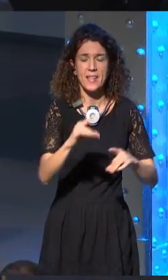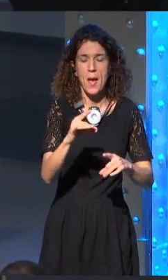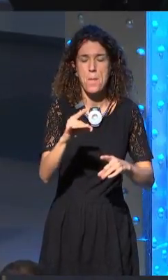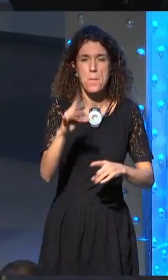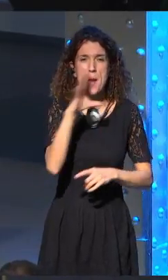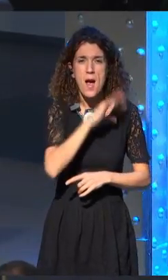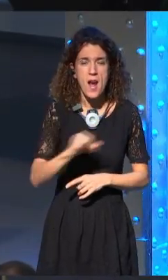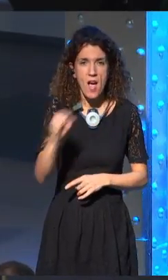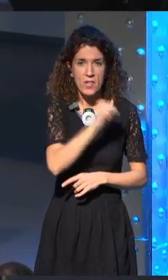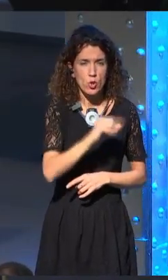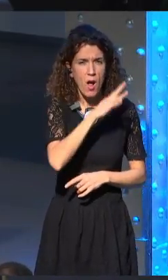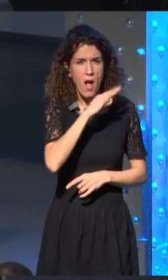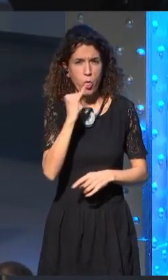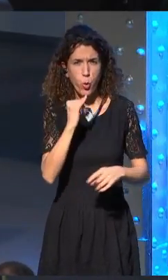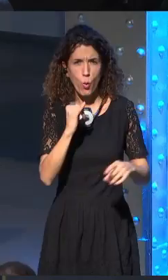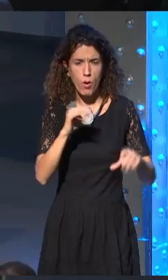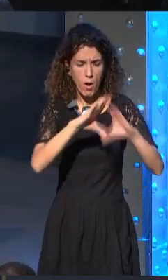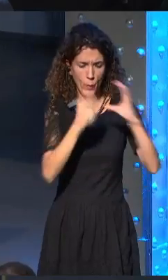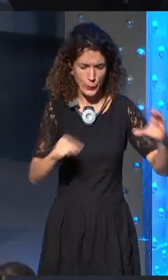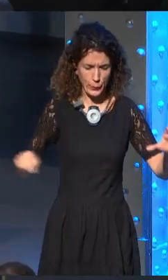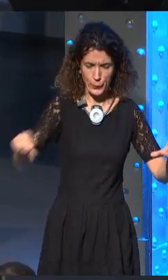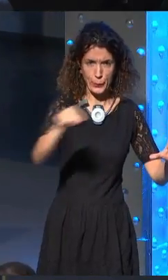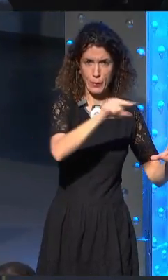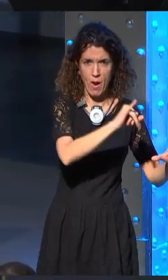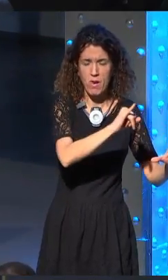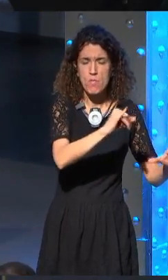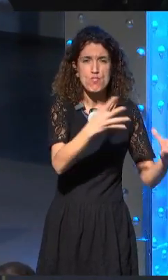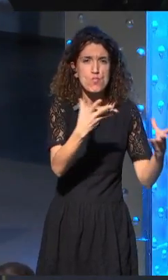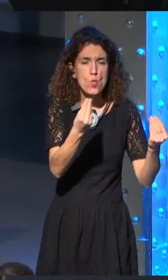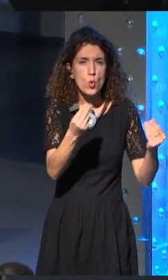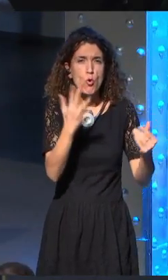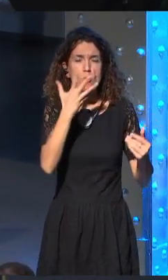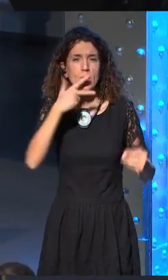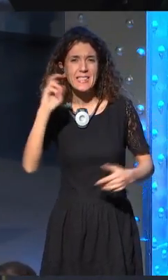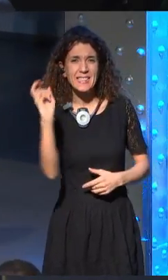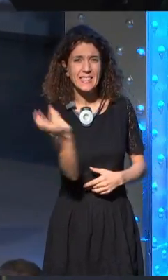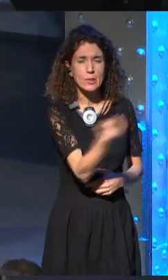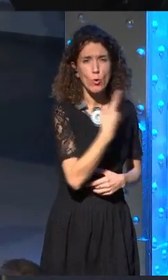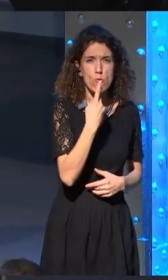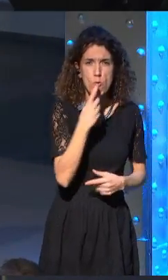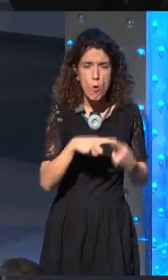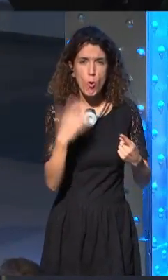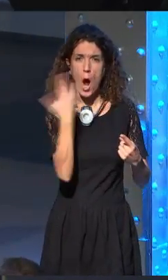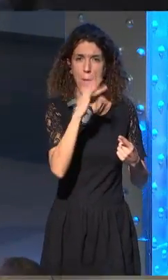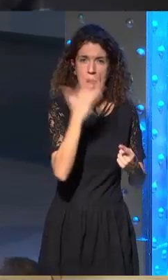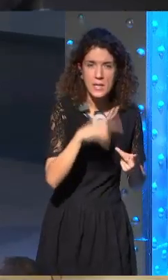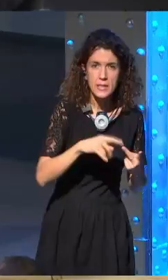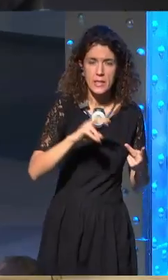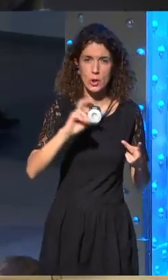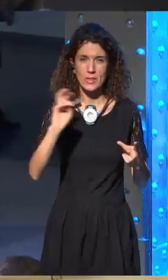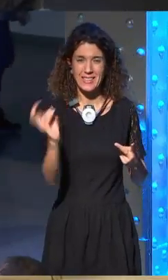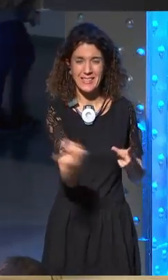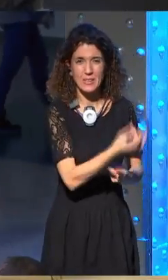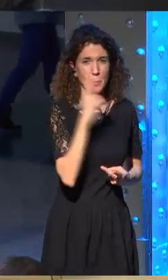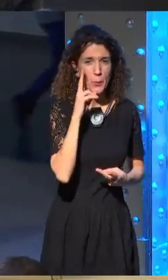places. Also, a lot of beautiful yellows, oranges, red colors of the desert. Believe it or not, a lot of places people live,